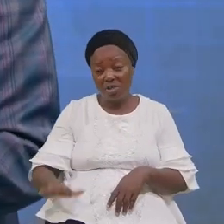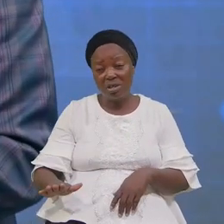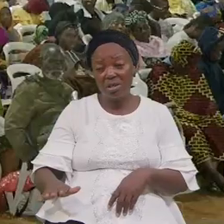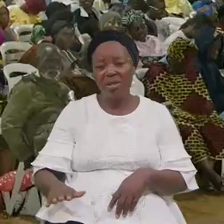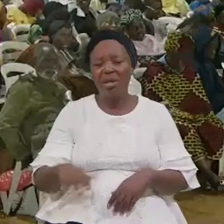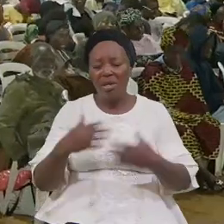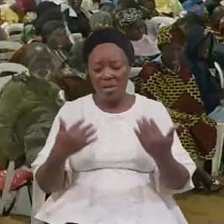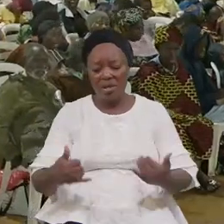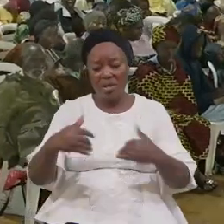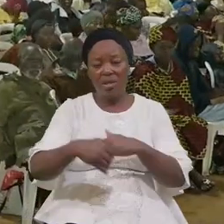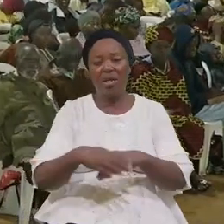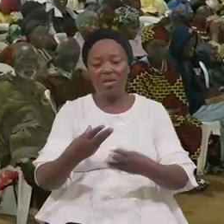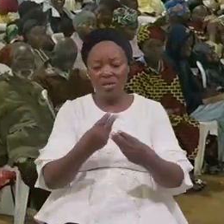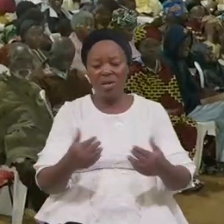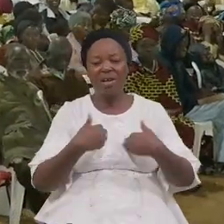has come.